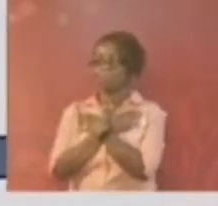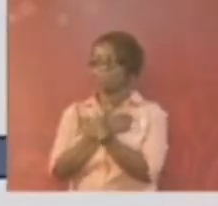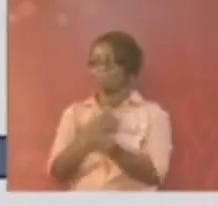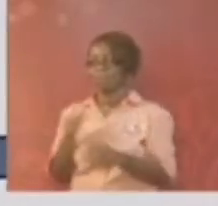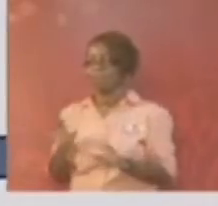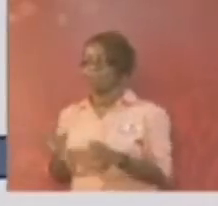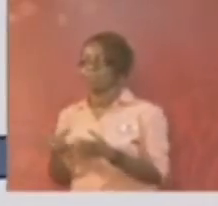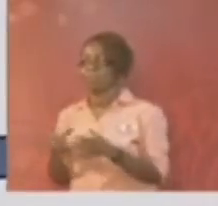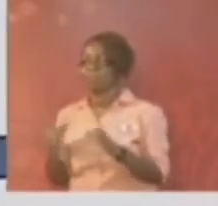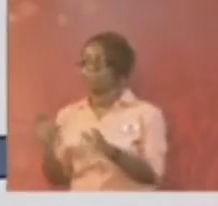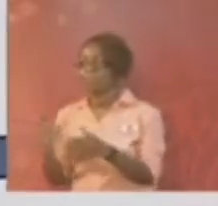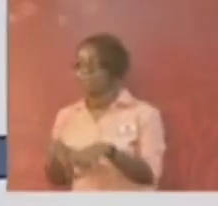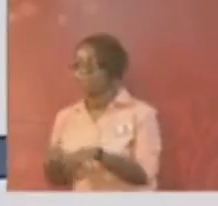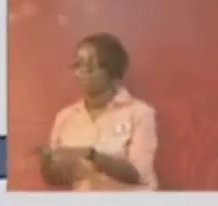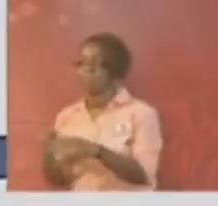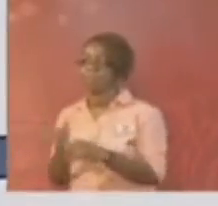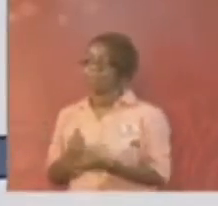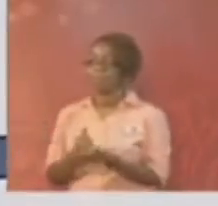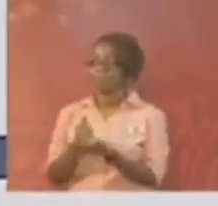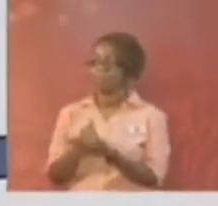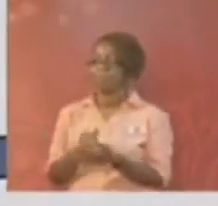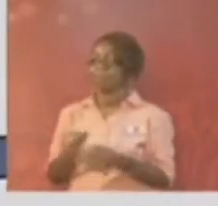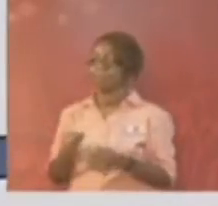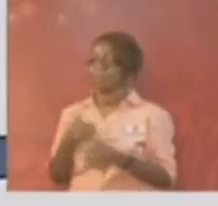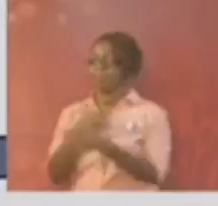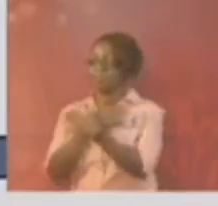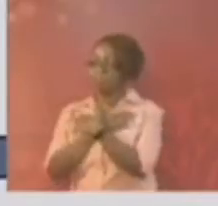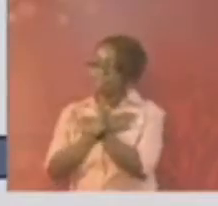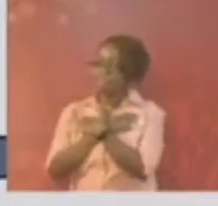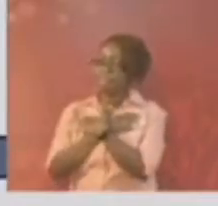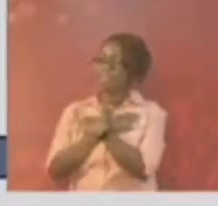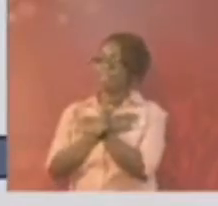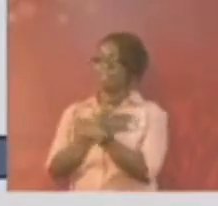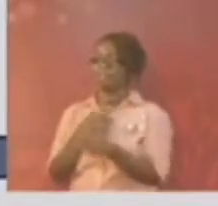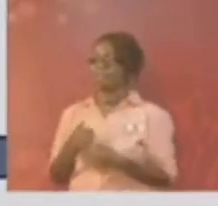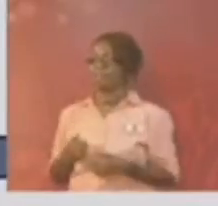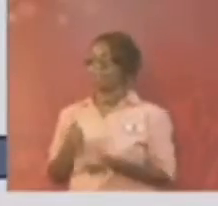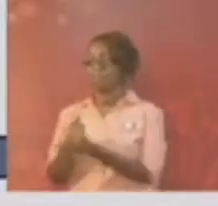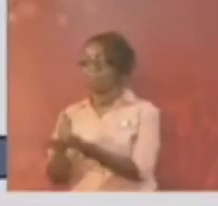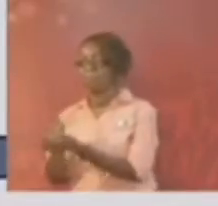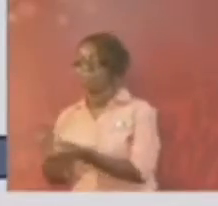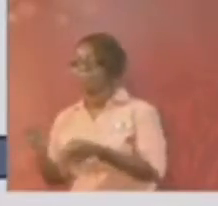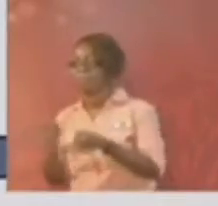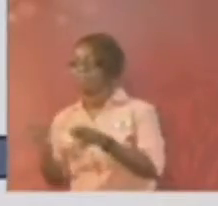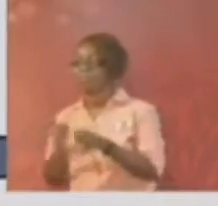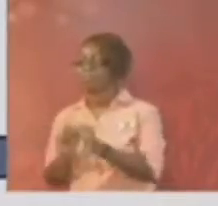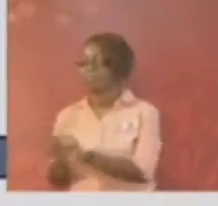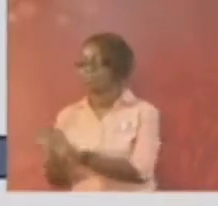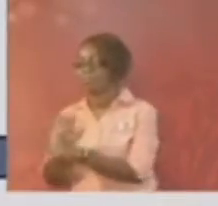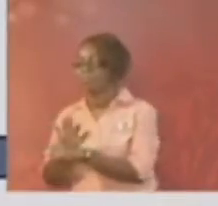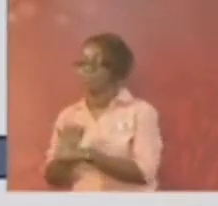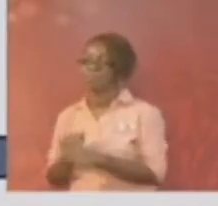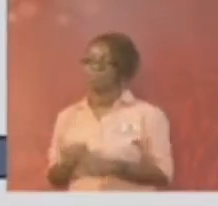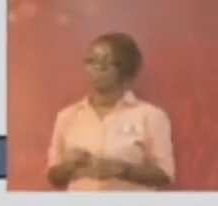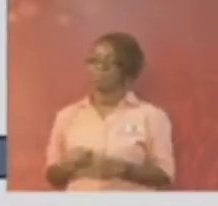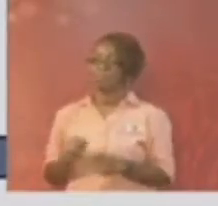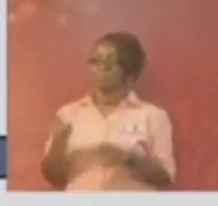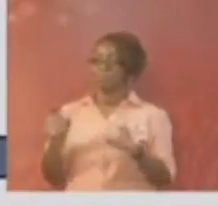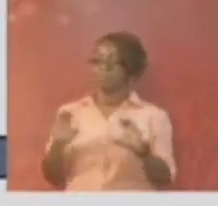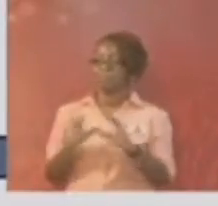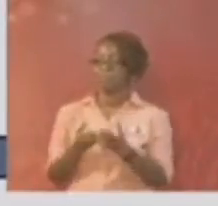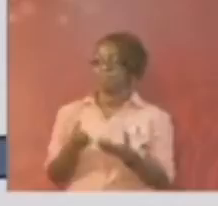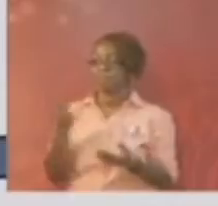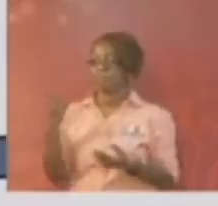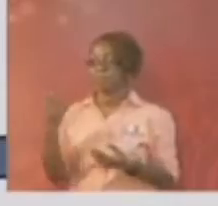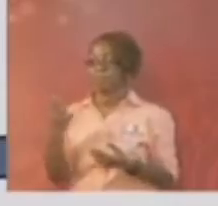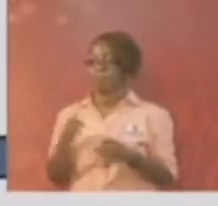staff relax in the context of managing with the pandemic. With regard to the general population,